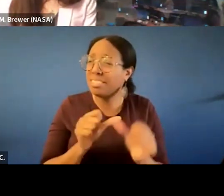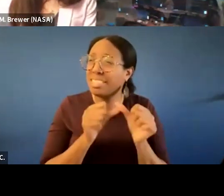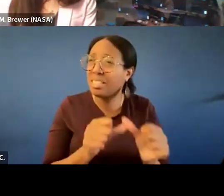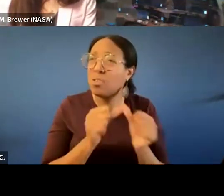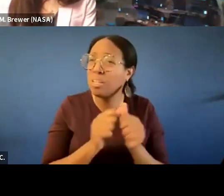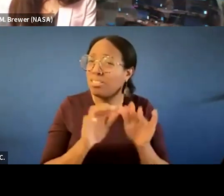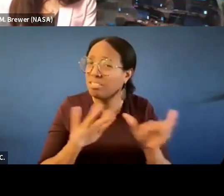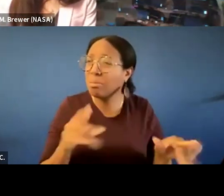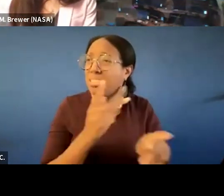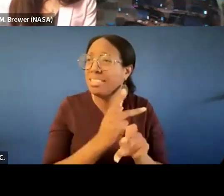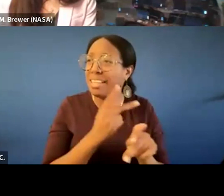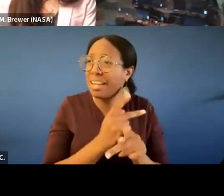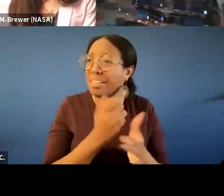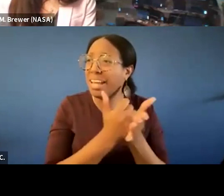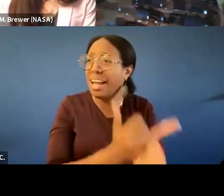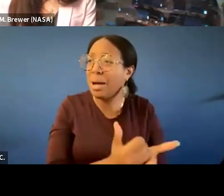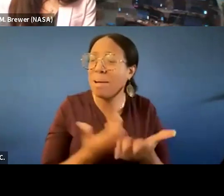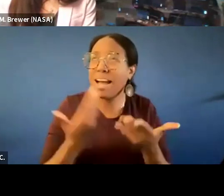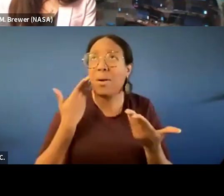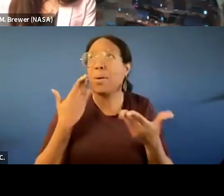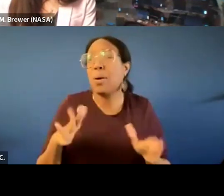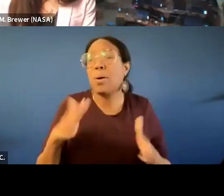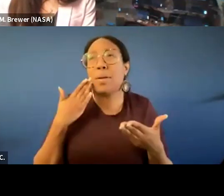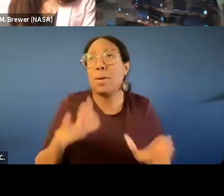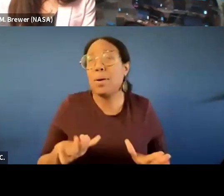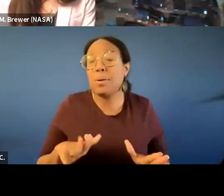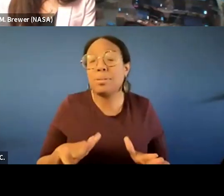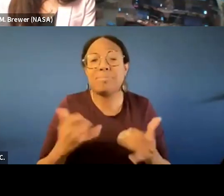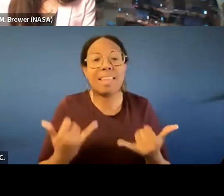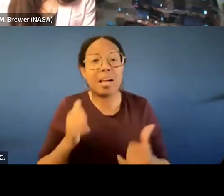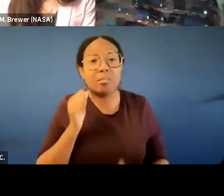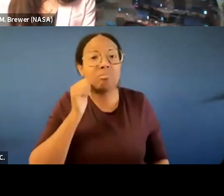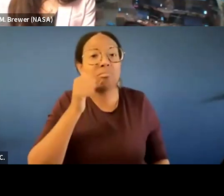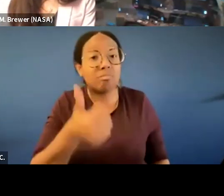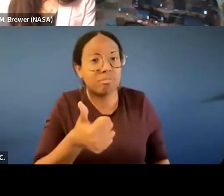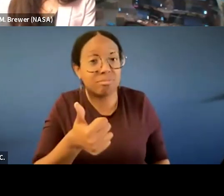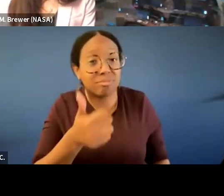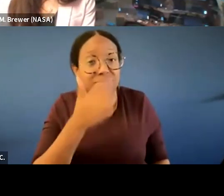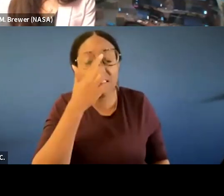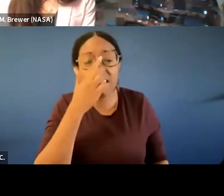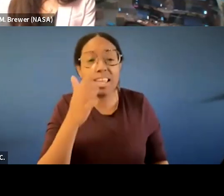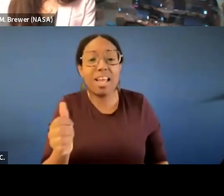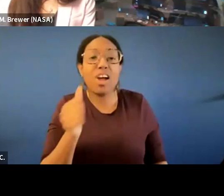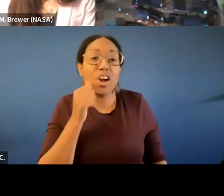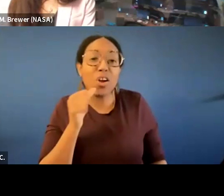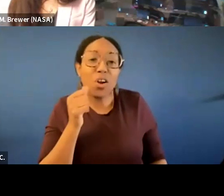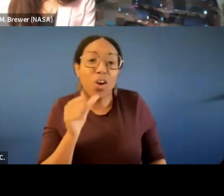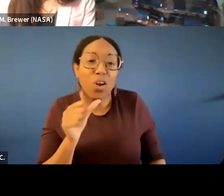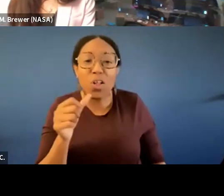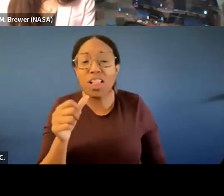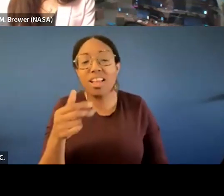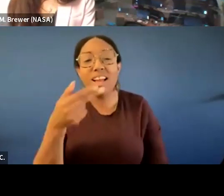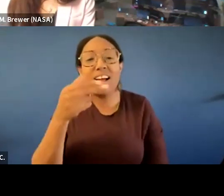what you want for me. And the next day when I went back into camp, I had a honey bug. That's what we refer to our girls as, run up to me